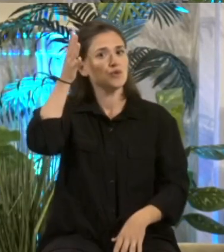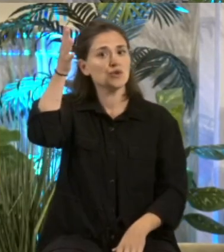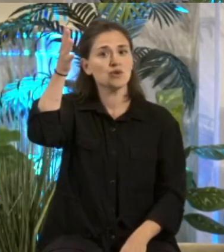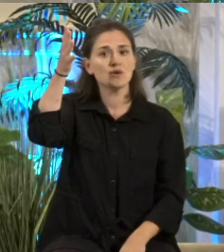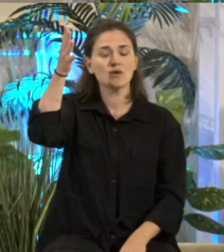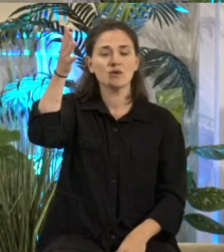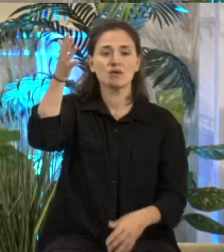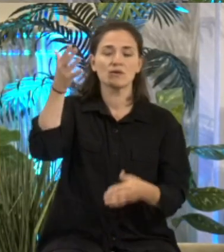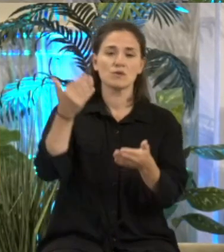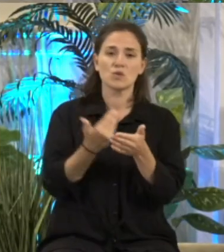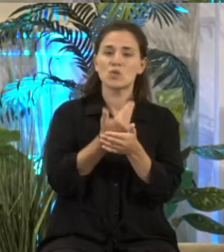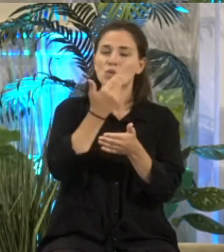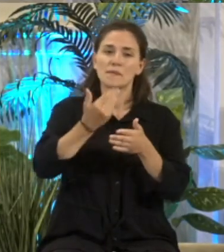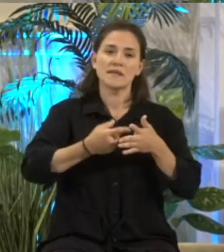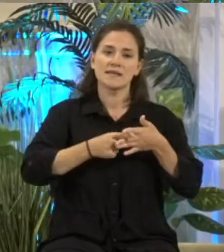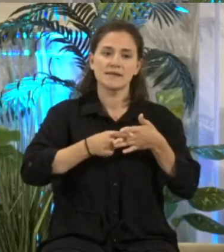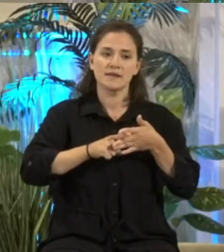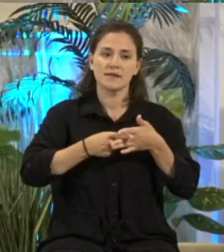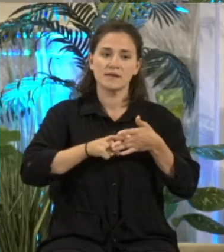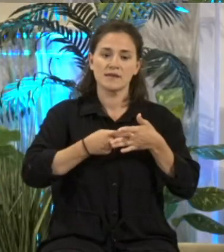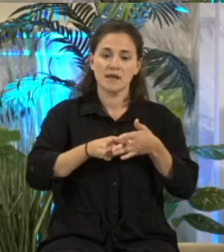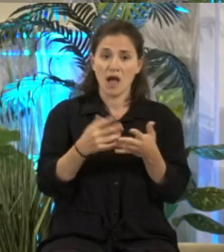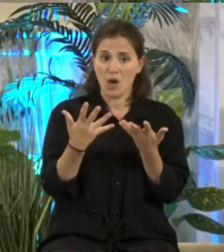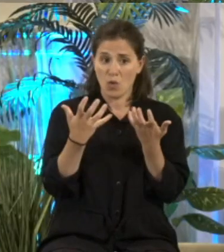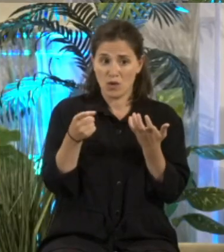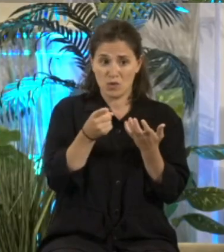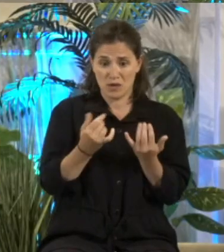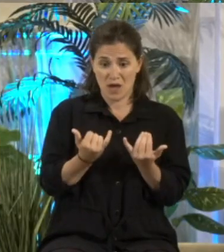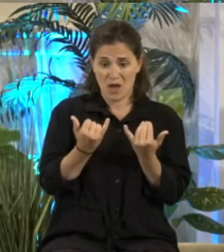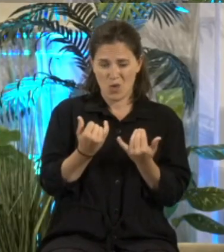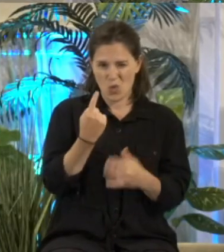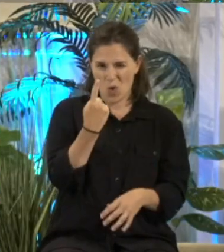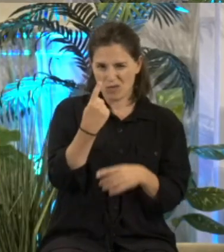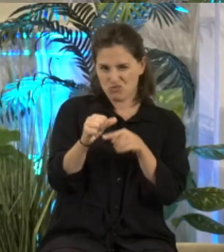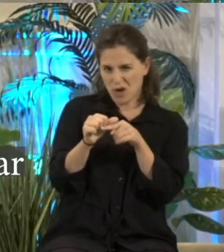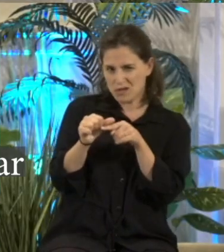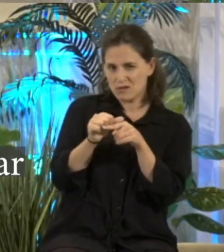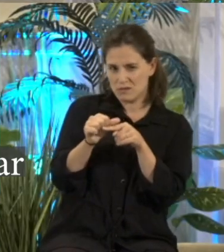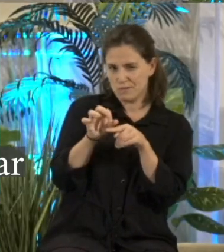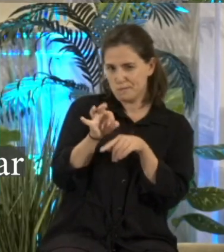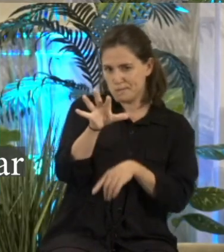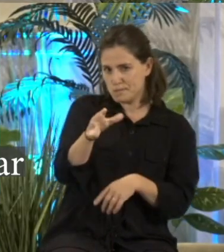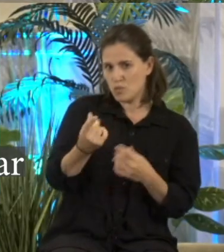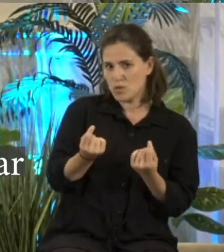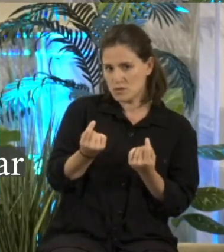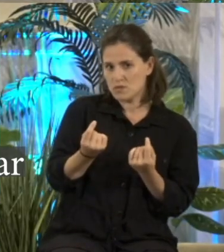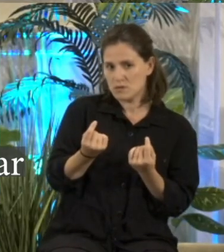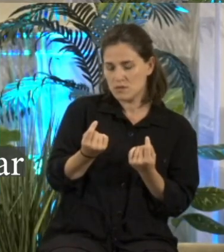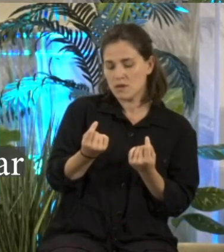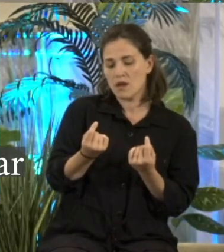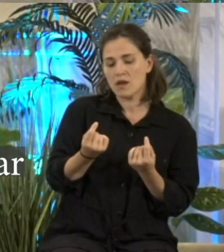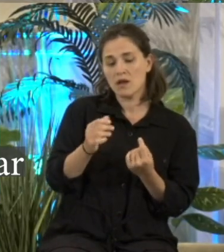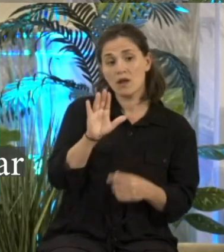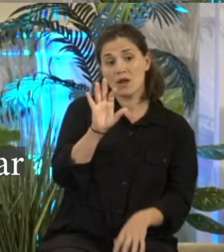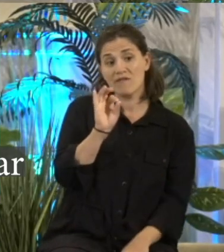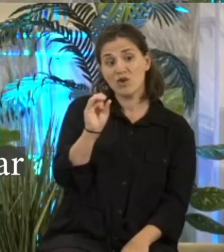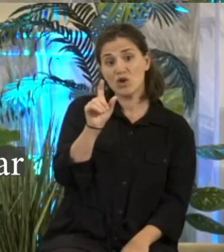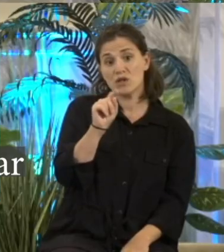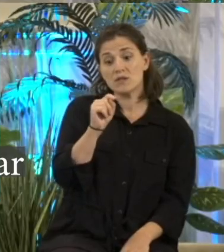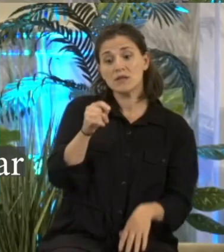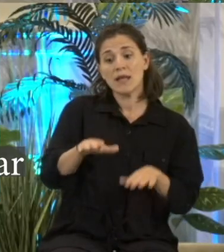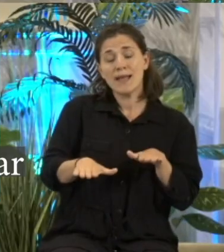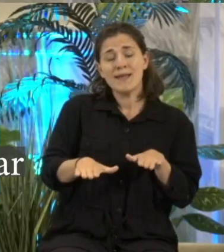beginnings, I invite you to take this one practice with you, to put one foot in front of the